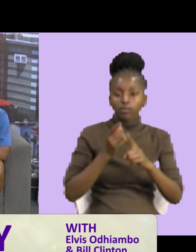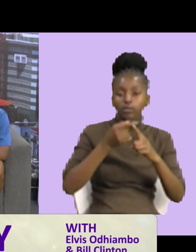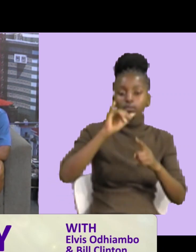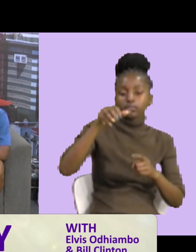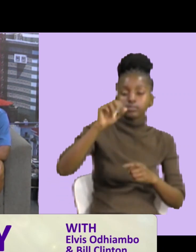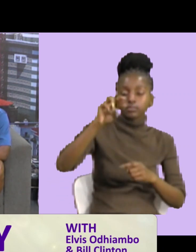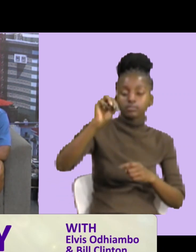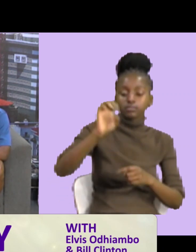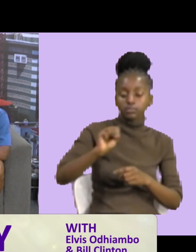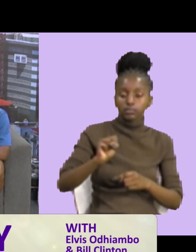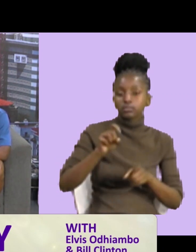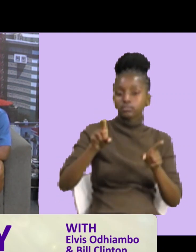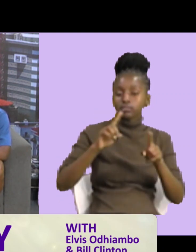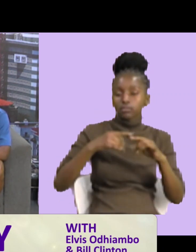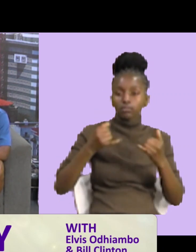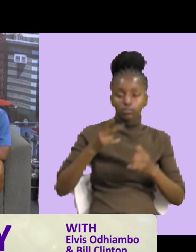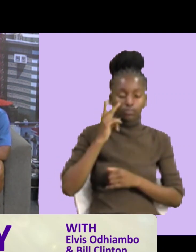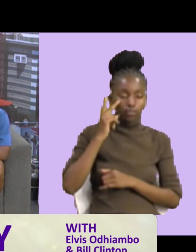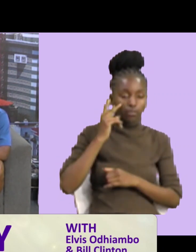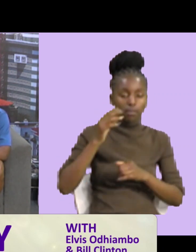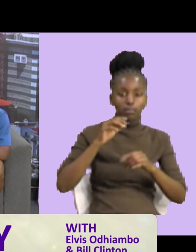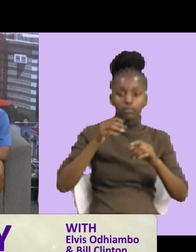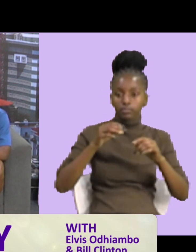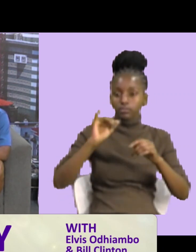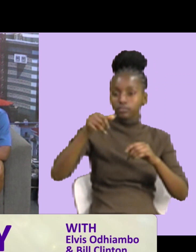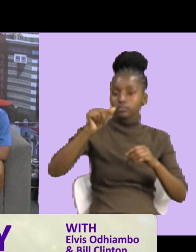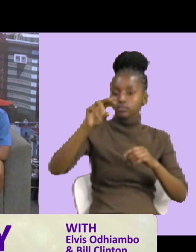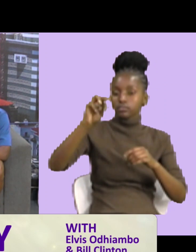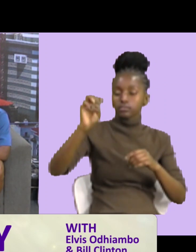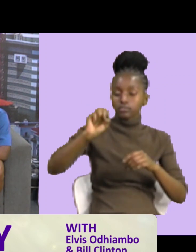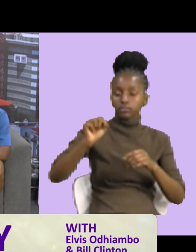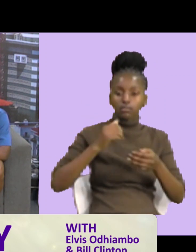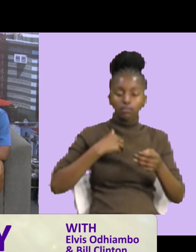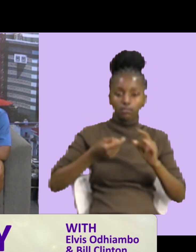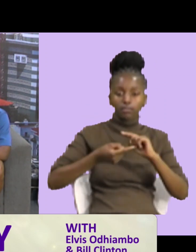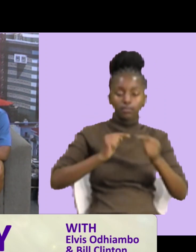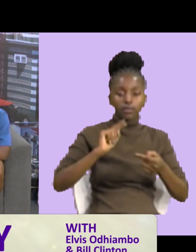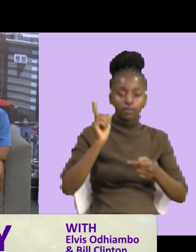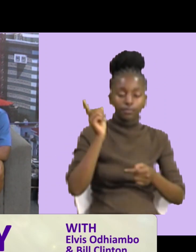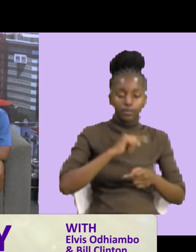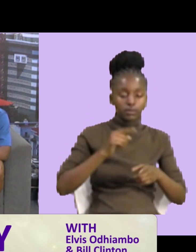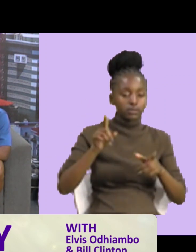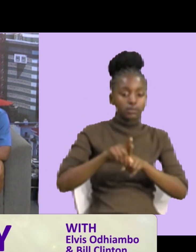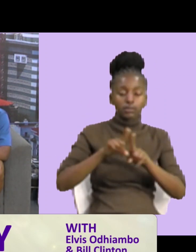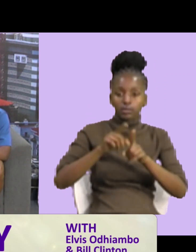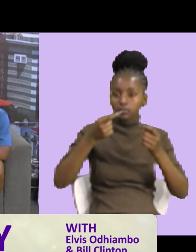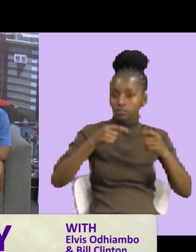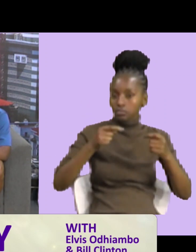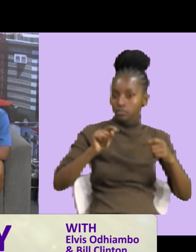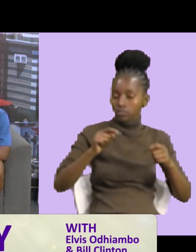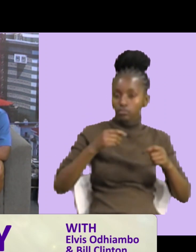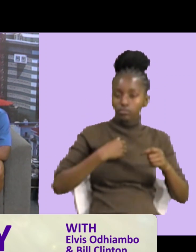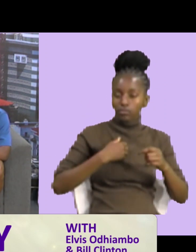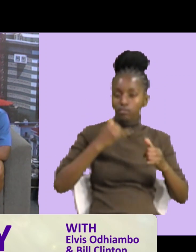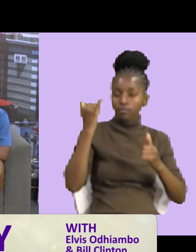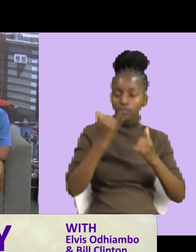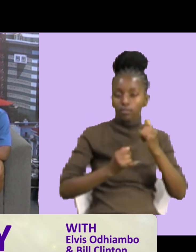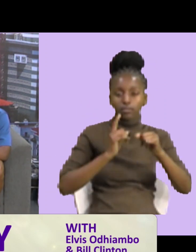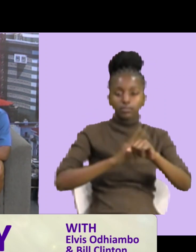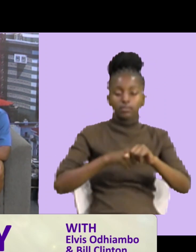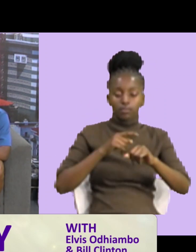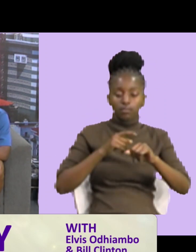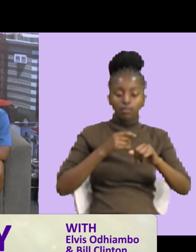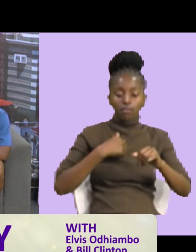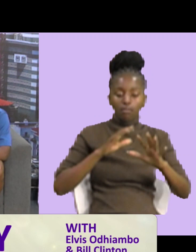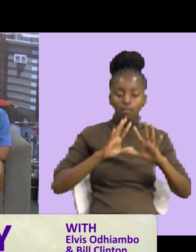has so far he's been out on injury, and we've seen also Son struggling to capitalize on the final moments of the ball. Do you believe